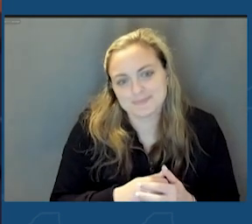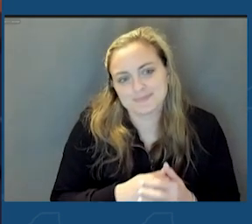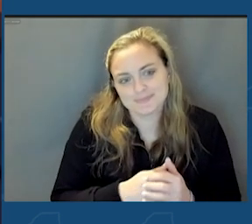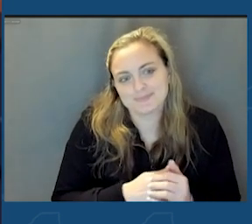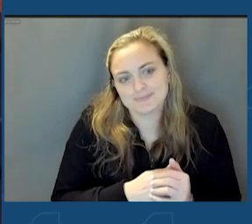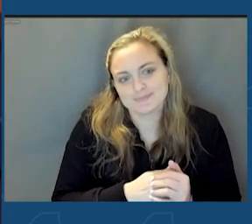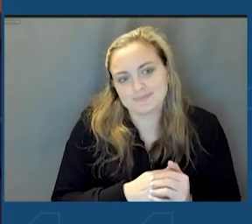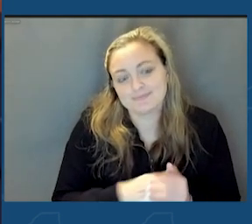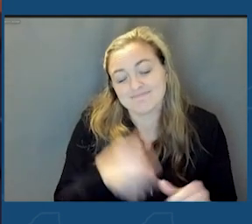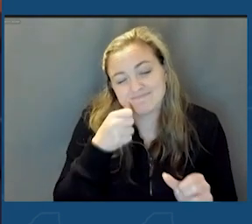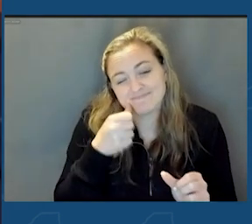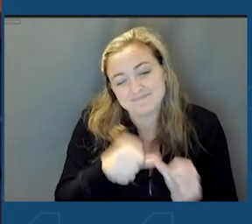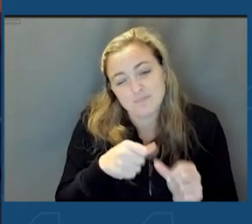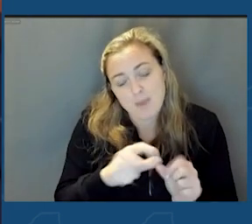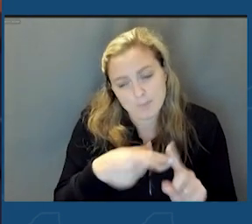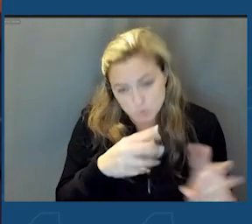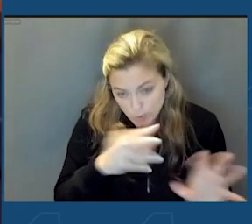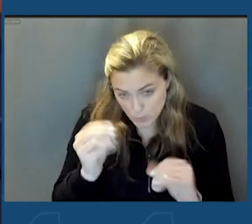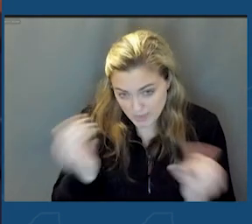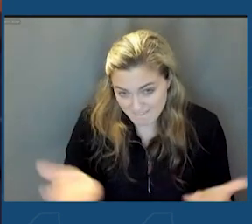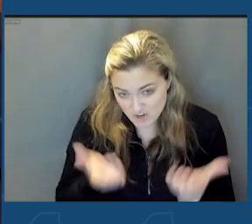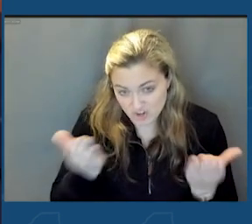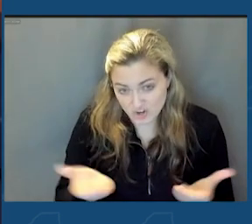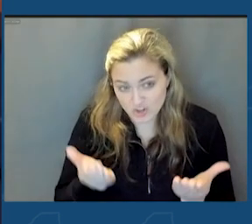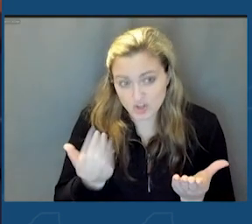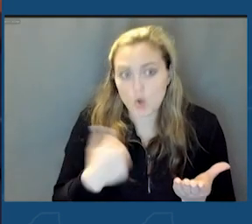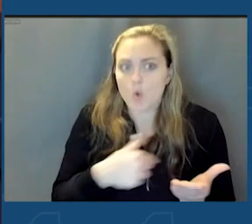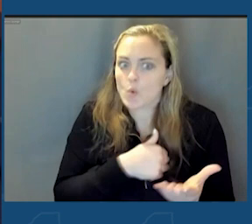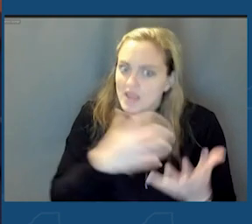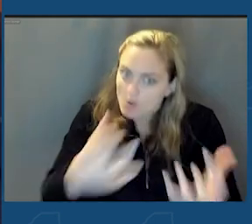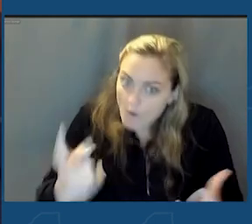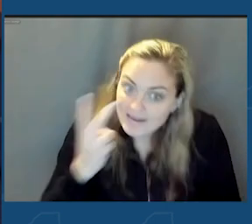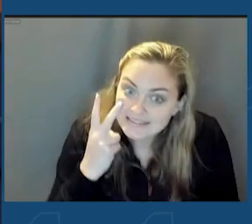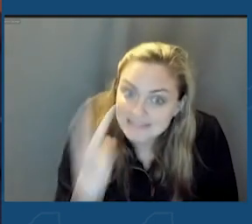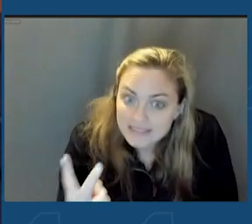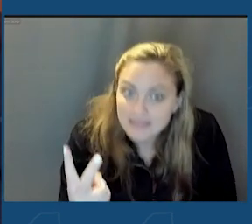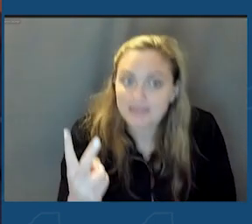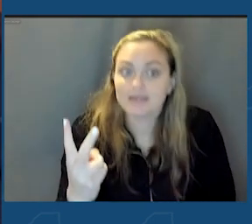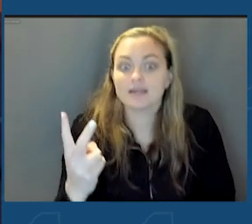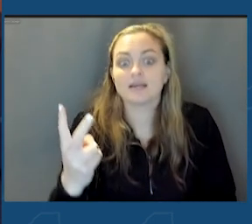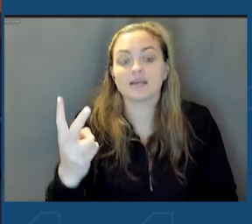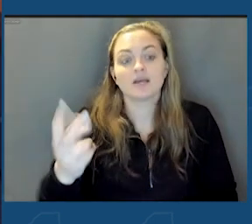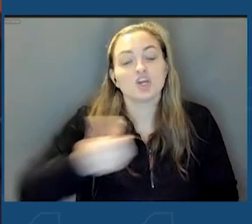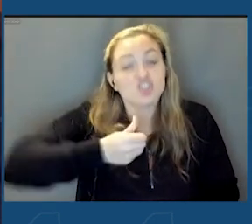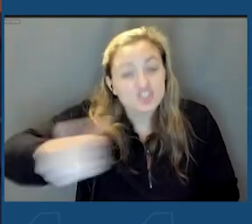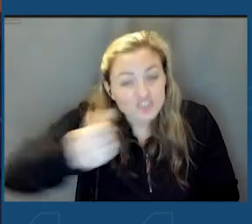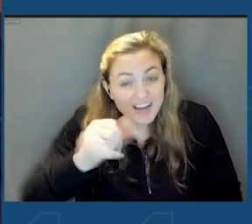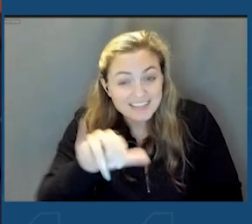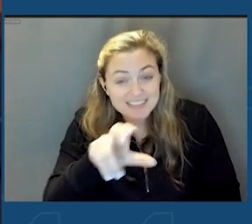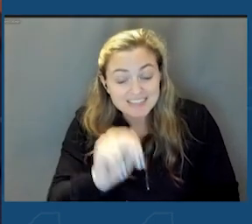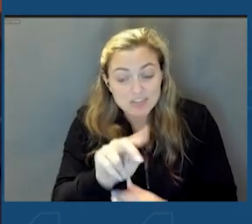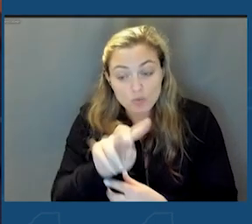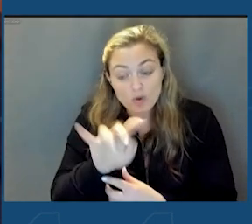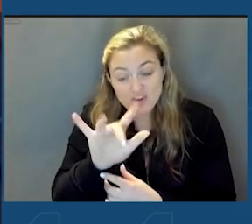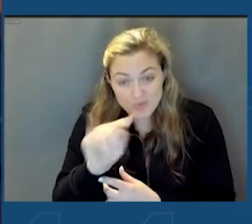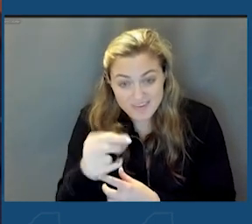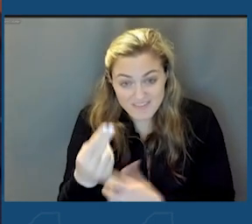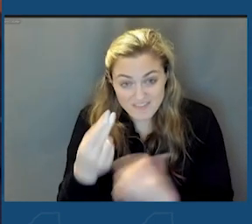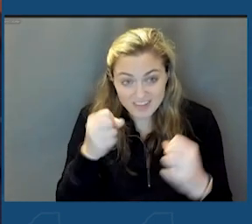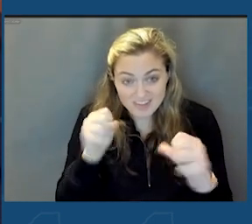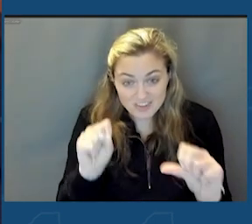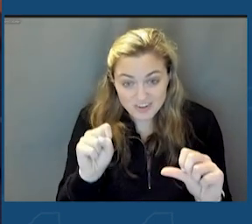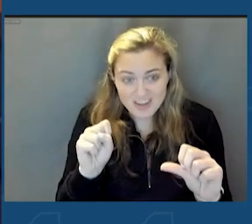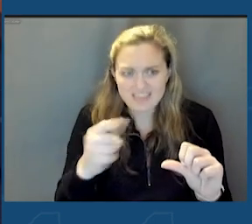So remember, as you walk out of here, we want to see that transit station at 125th Street that